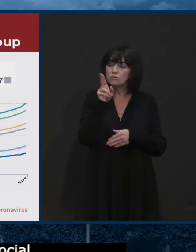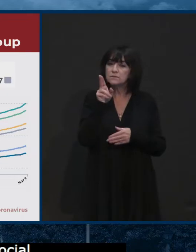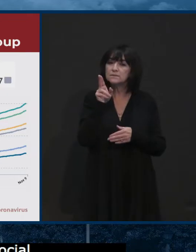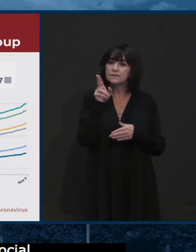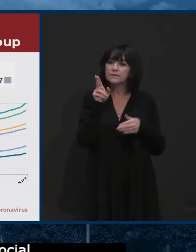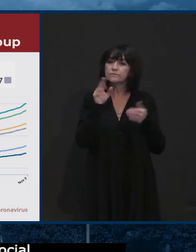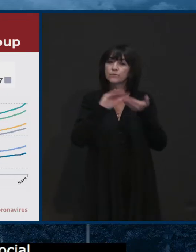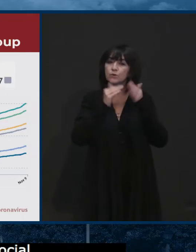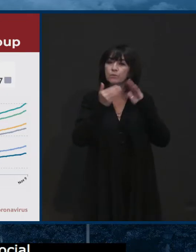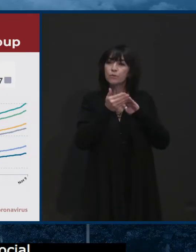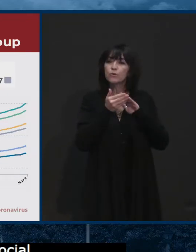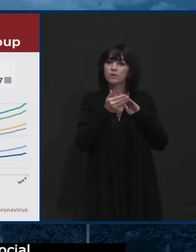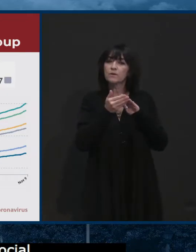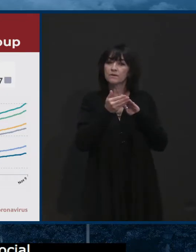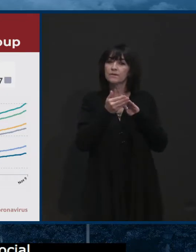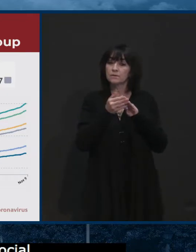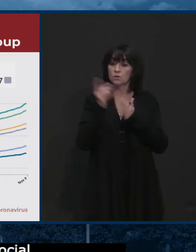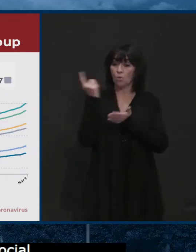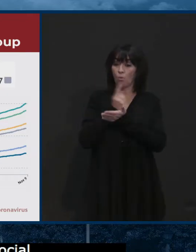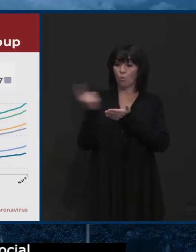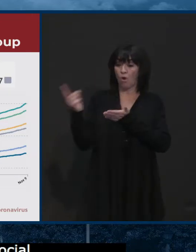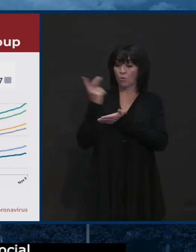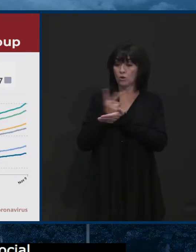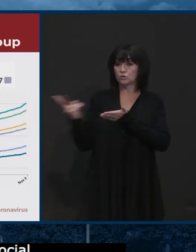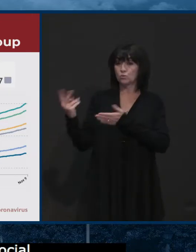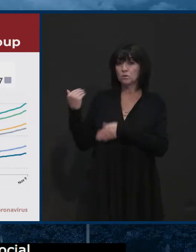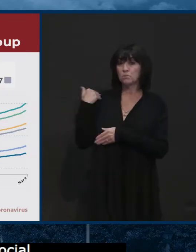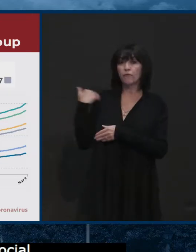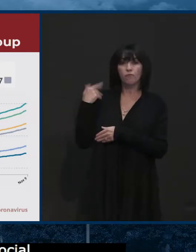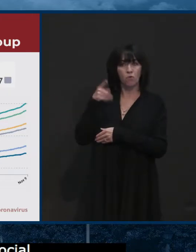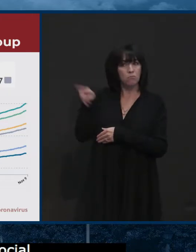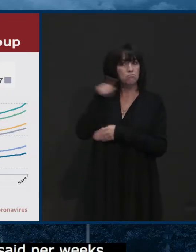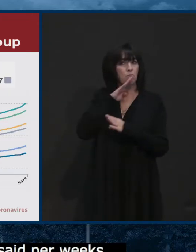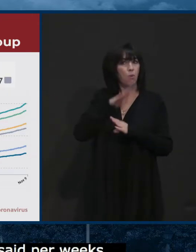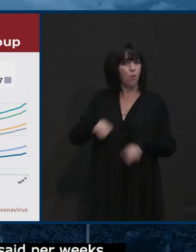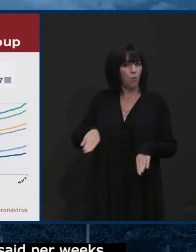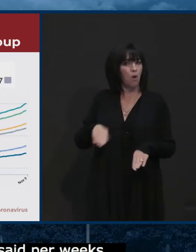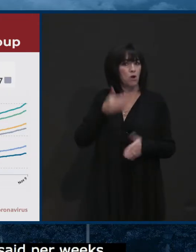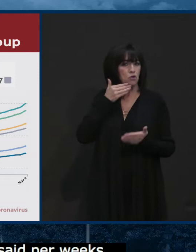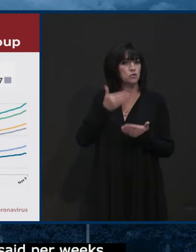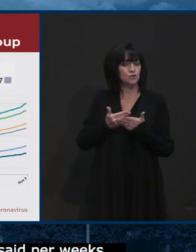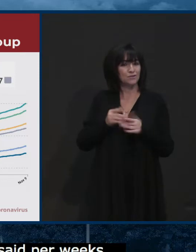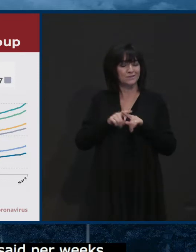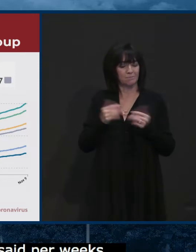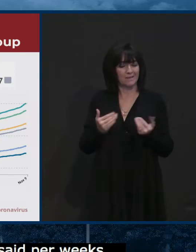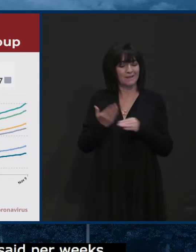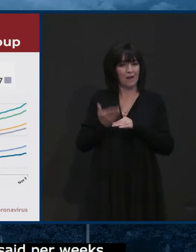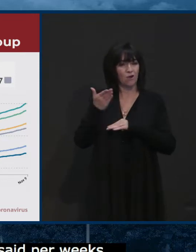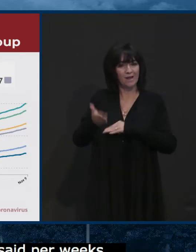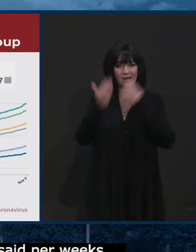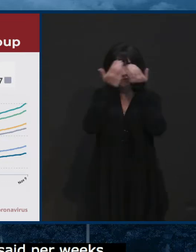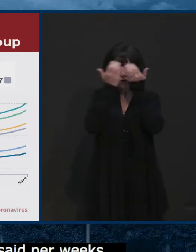in pretty good shape a week or two ago. We're seeing a little bit of an uptick after Halloween